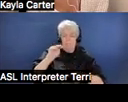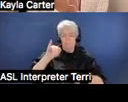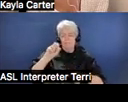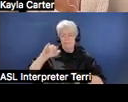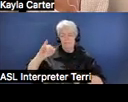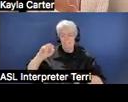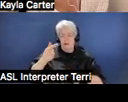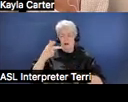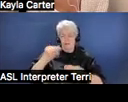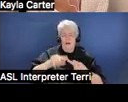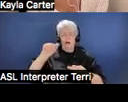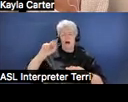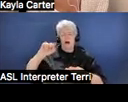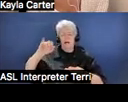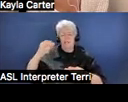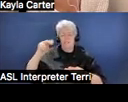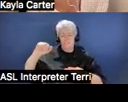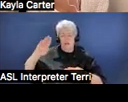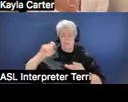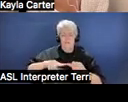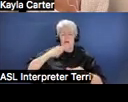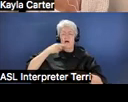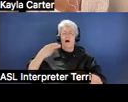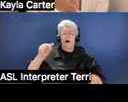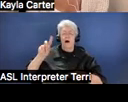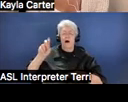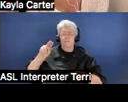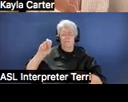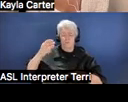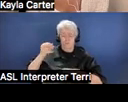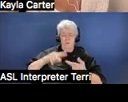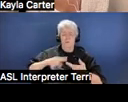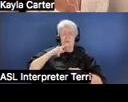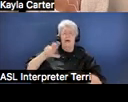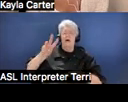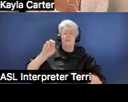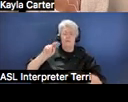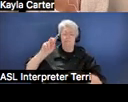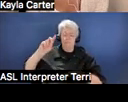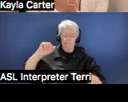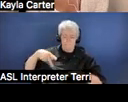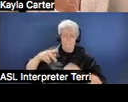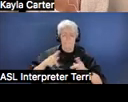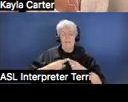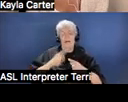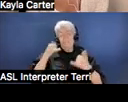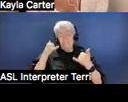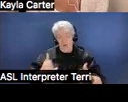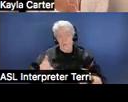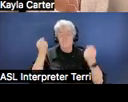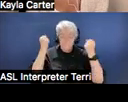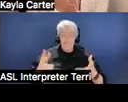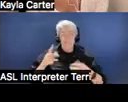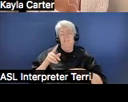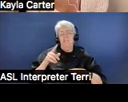the Anishinaabeg, the Chippewa, the Haudenosaunee, and the Wendat peoples, and is now the home to many diverse First